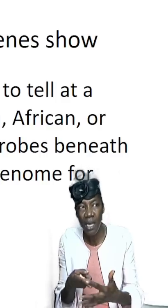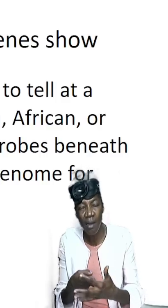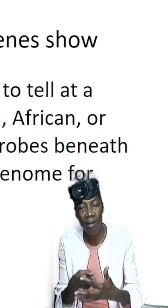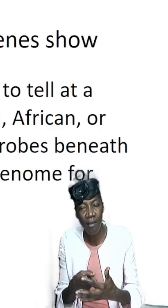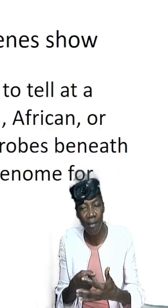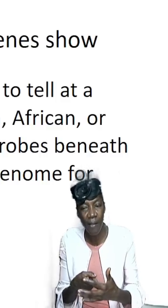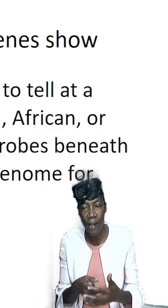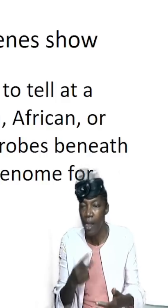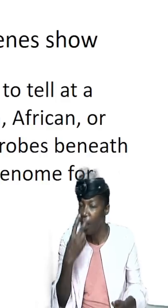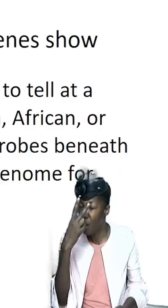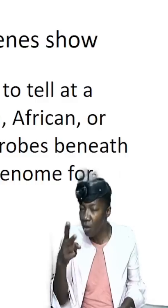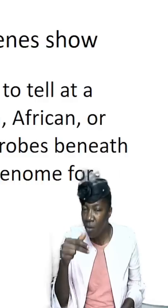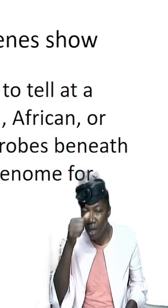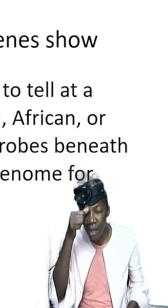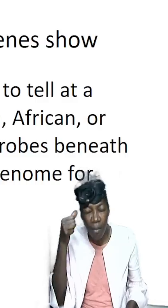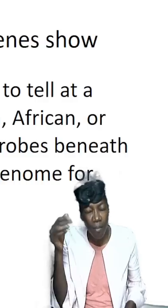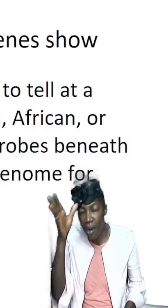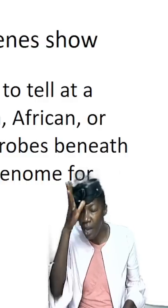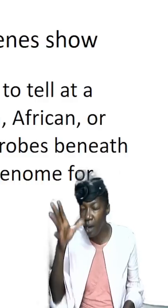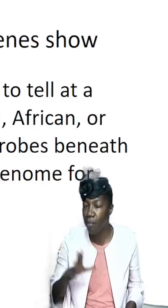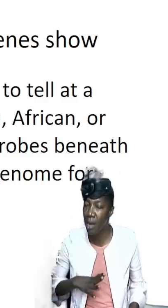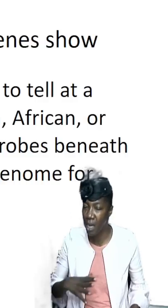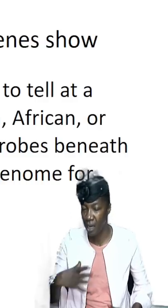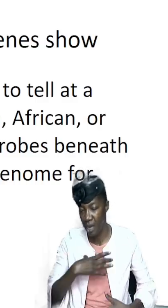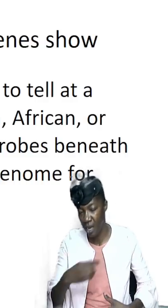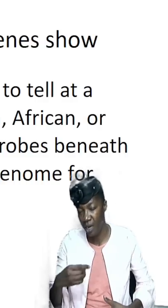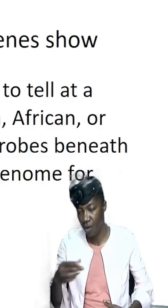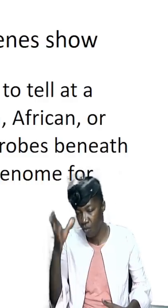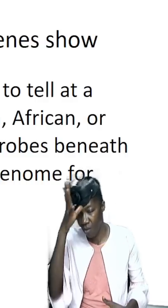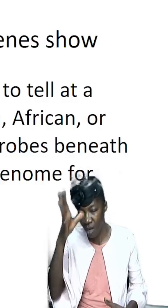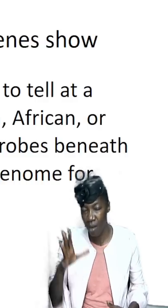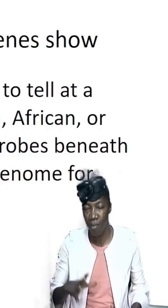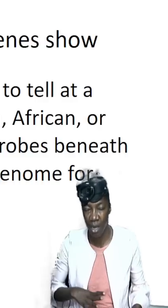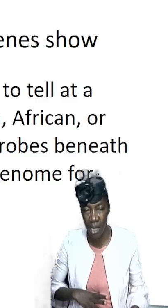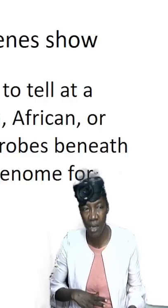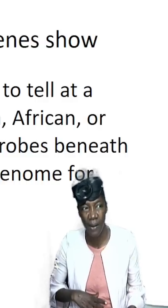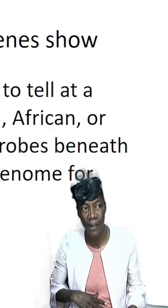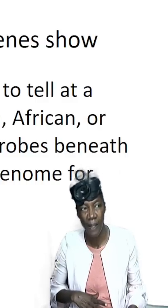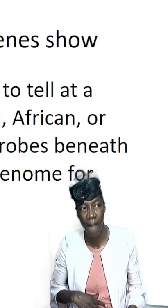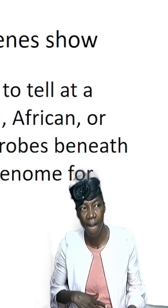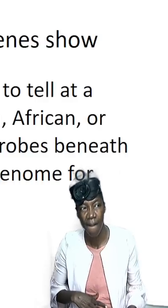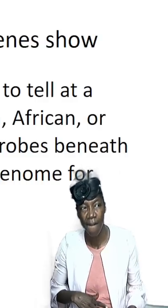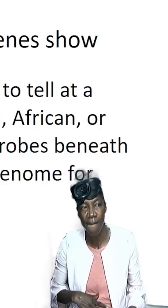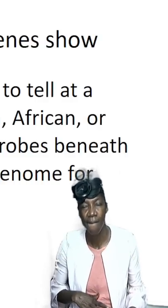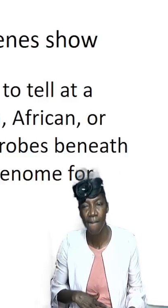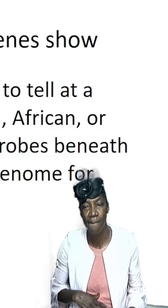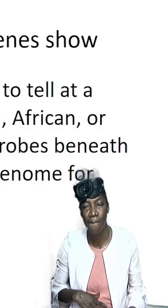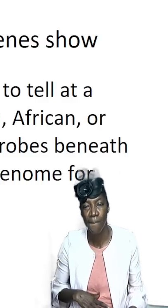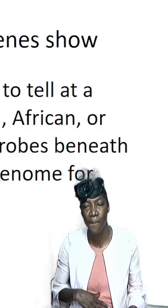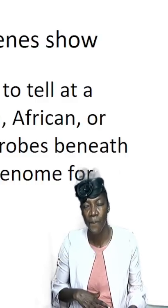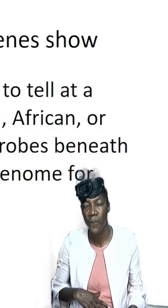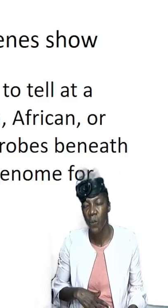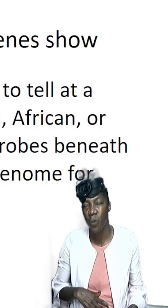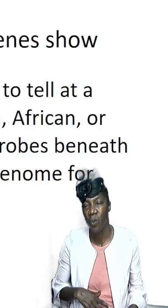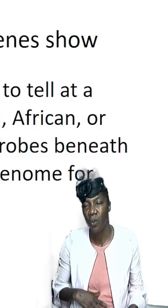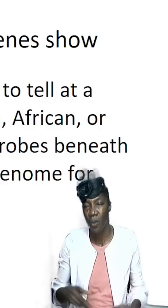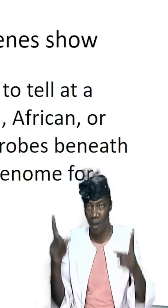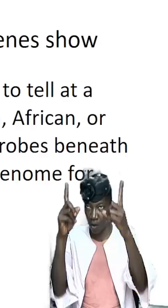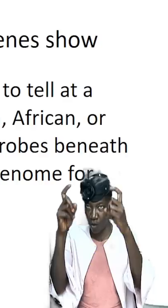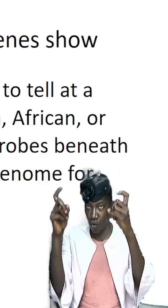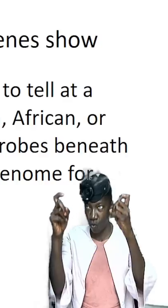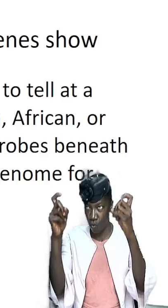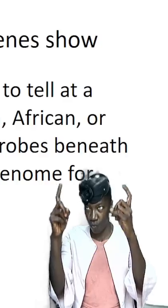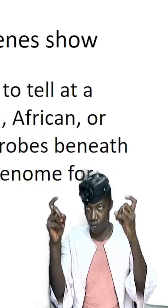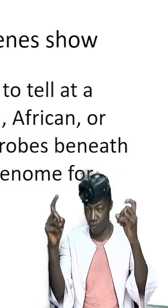while you can look at a black man and a white man, and of course, you know, when I say black man and white man, I use them in quotation,